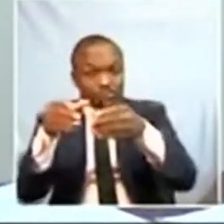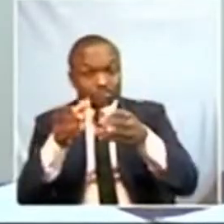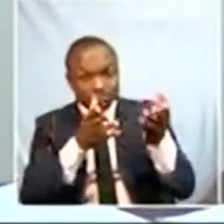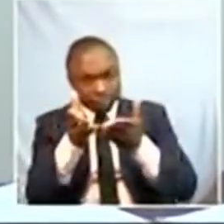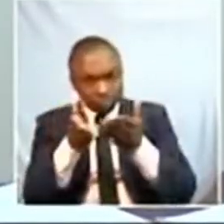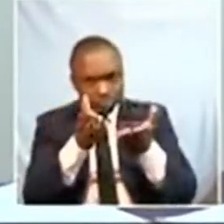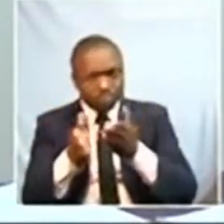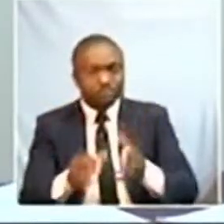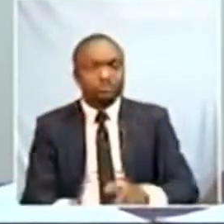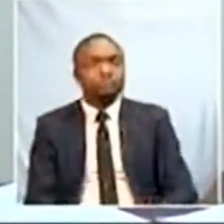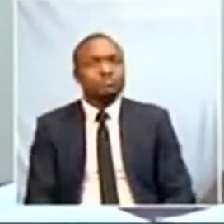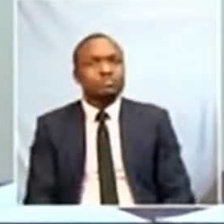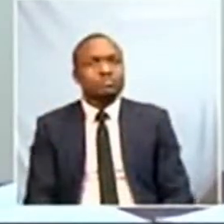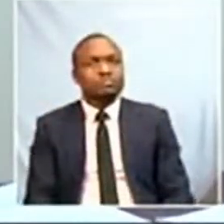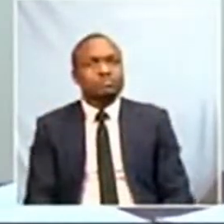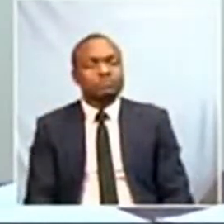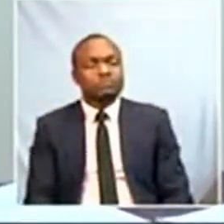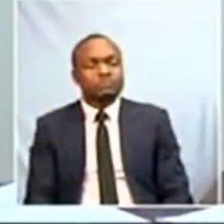serving.